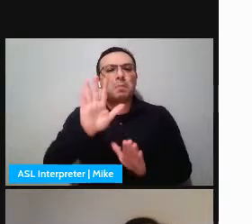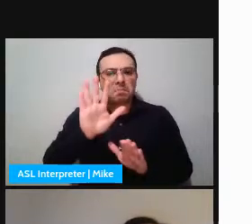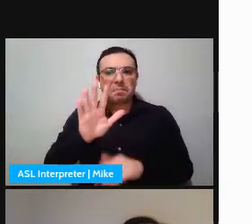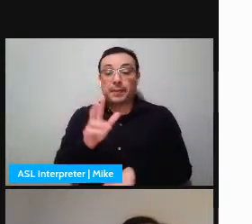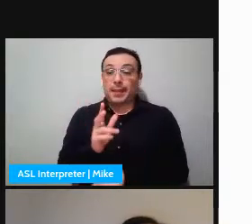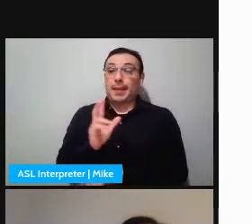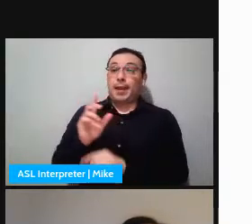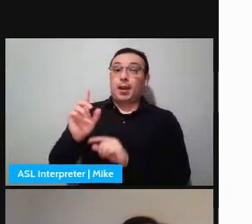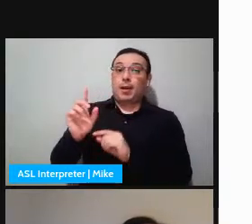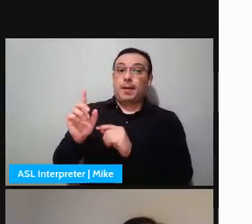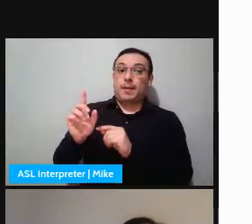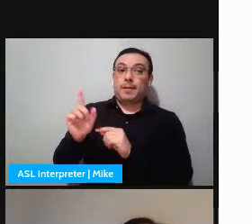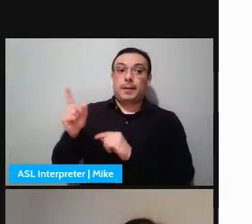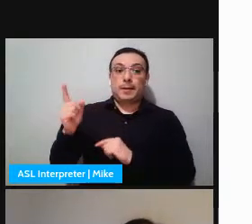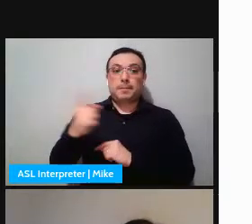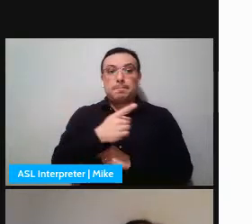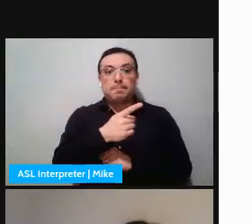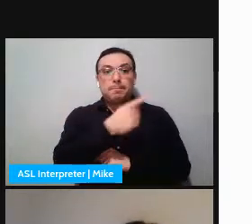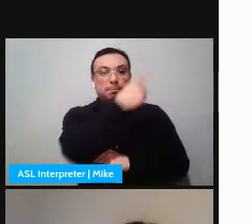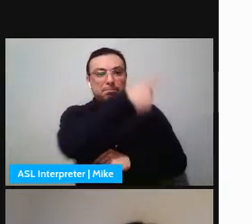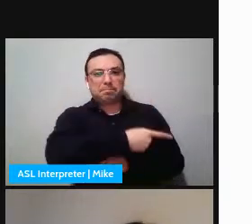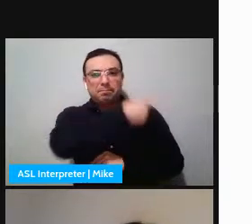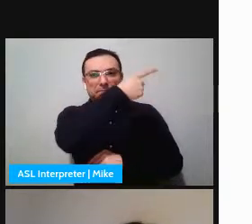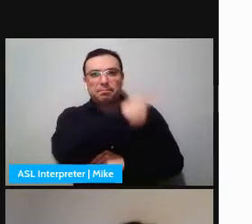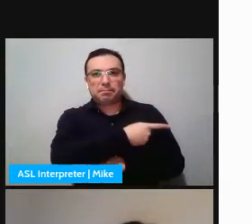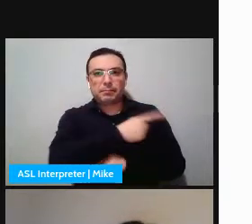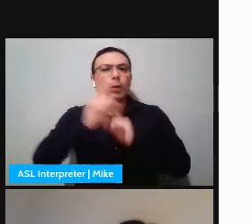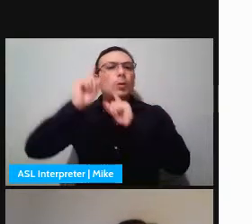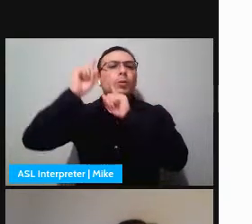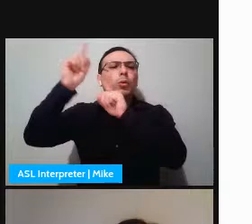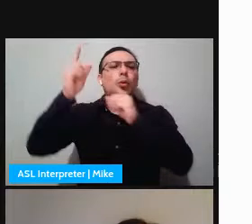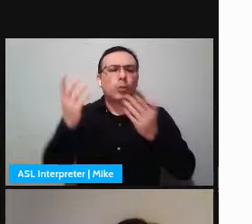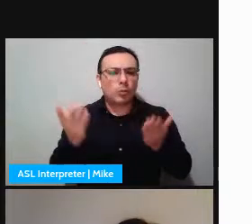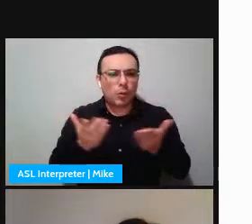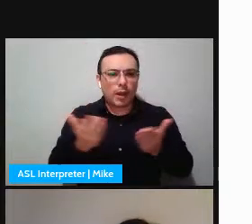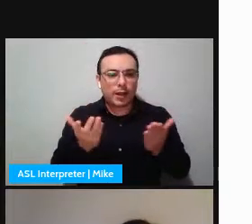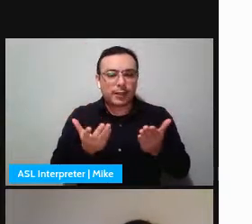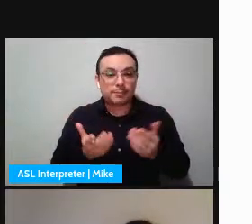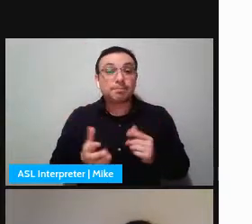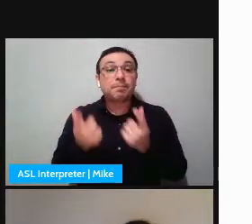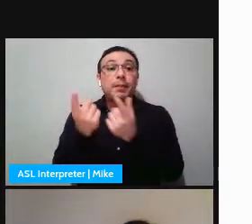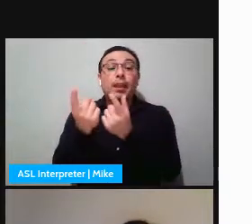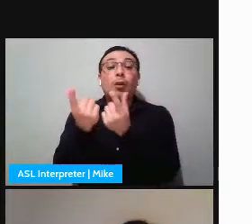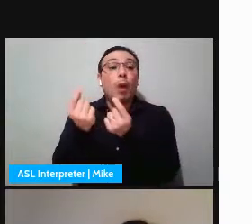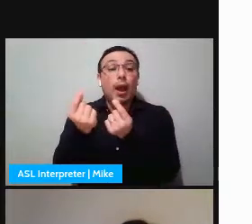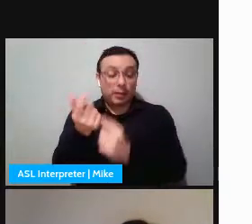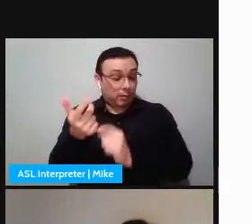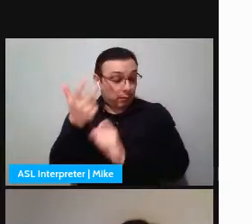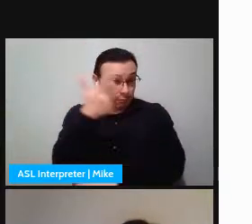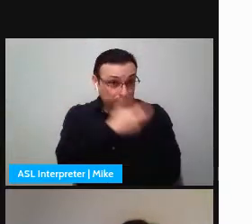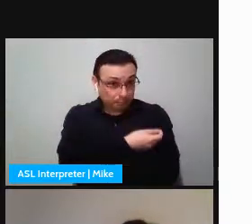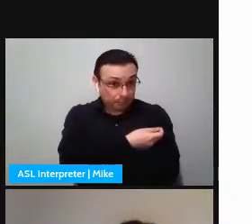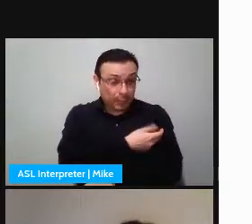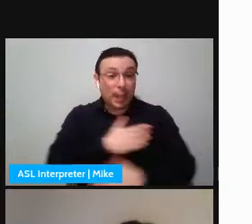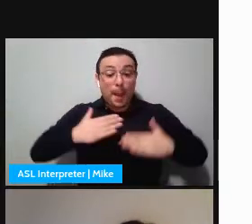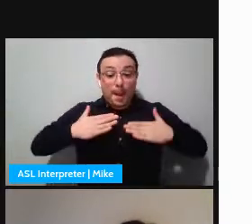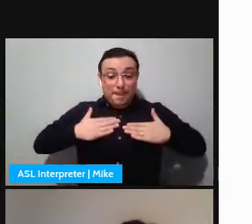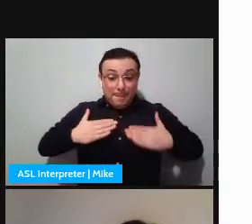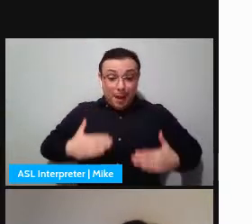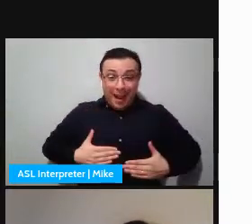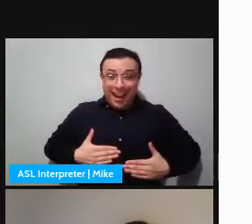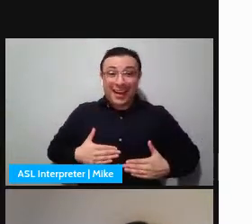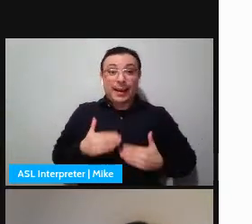The reason we want a vaccine is to develop an immune response, basically to prime your body to fight off a virus